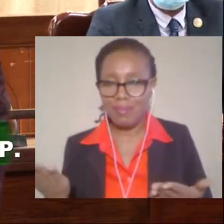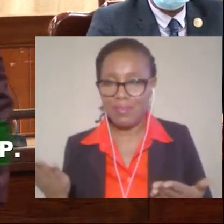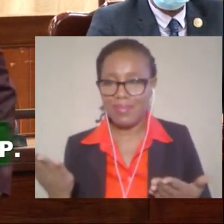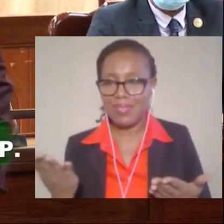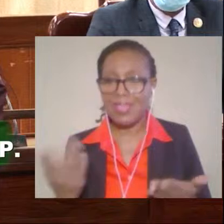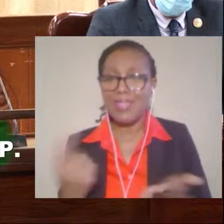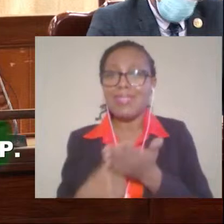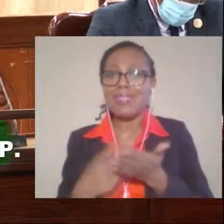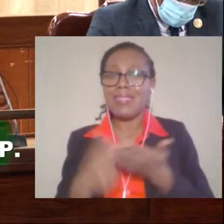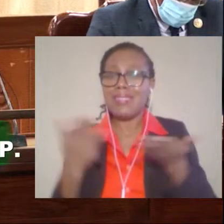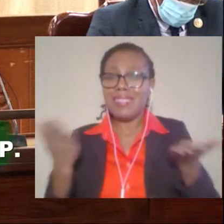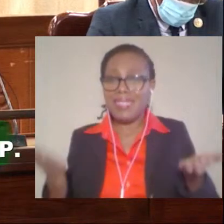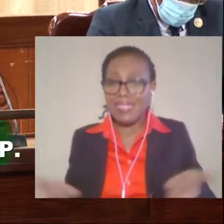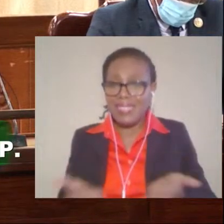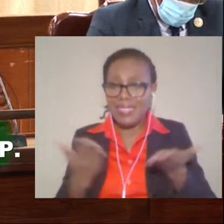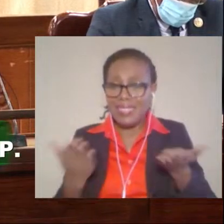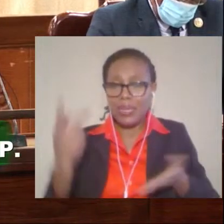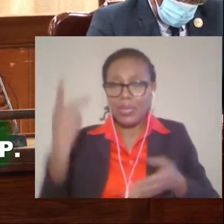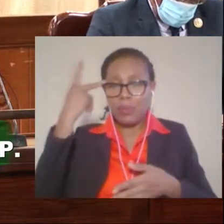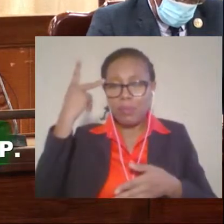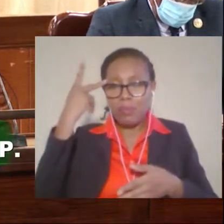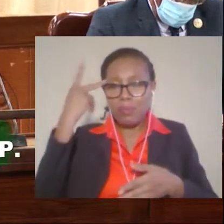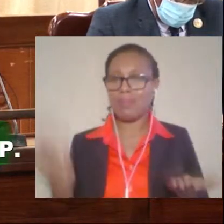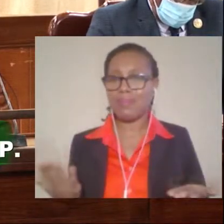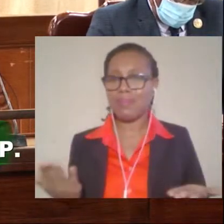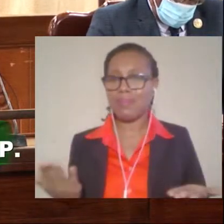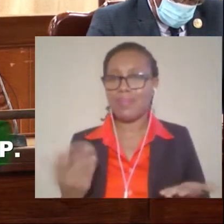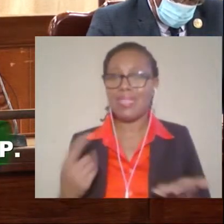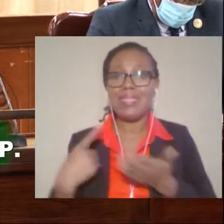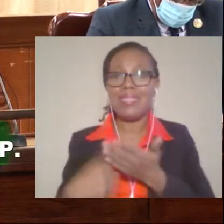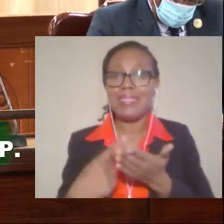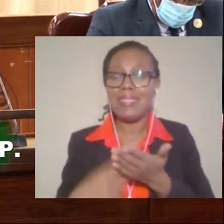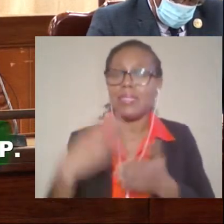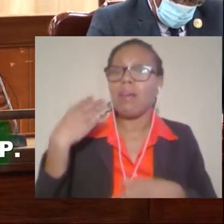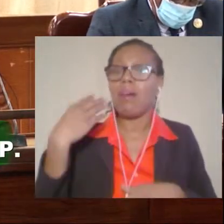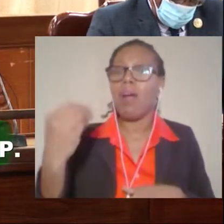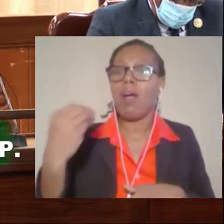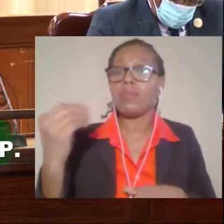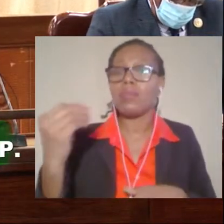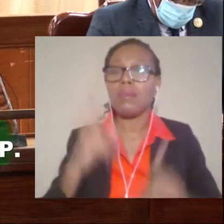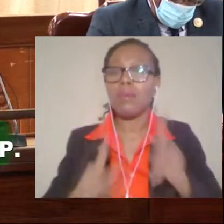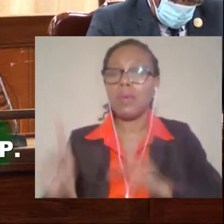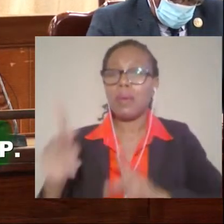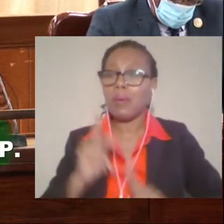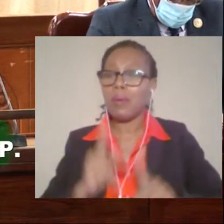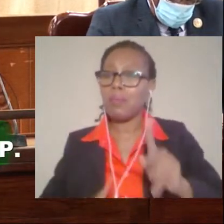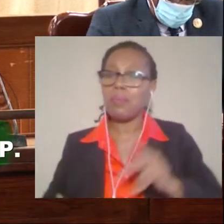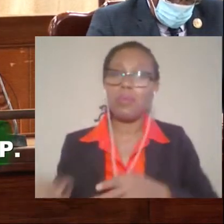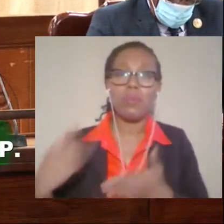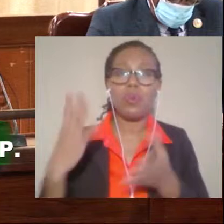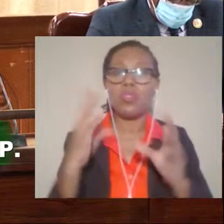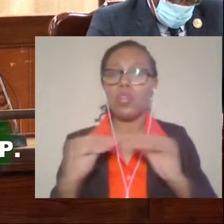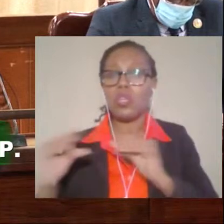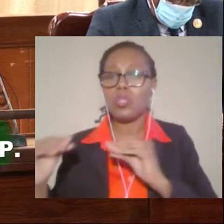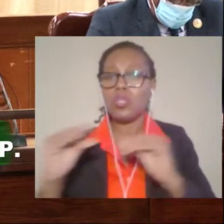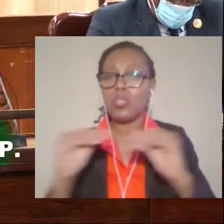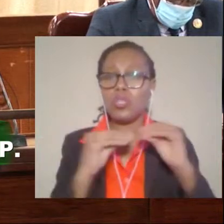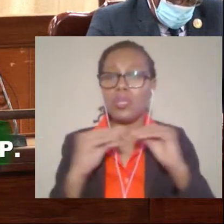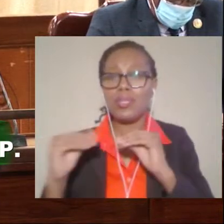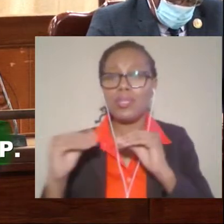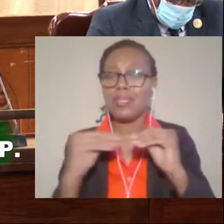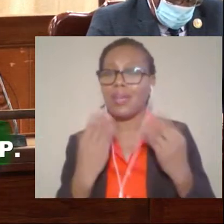the public square, the discussion today in the public media is about